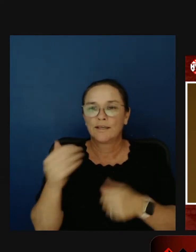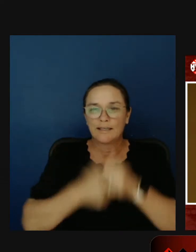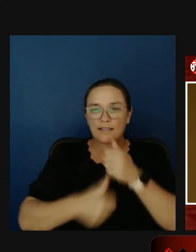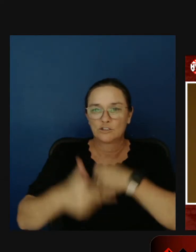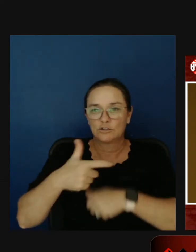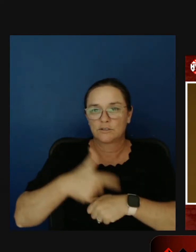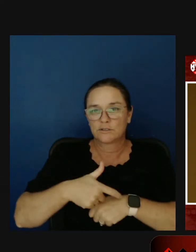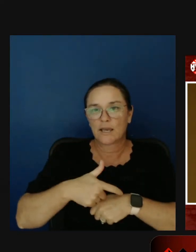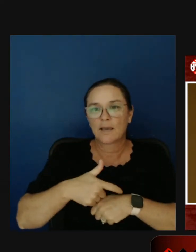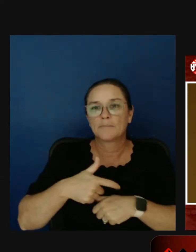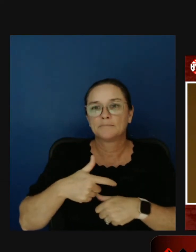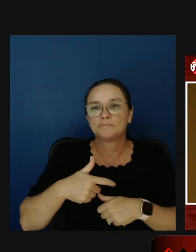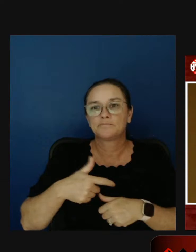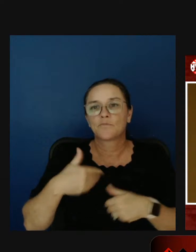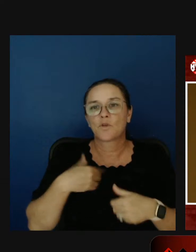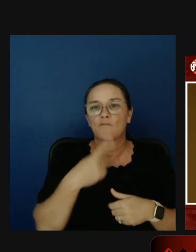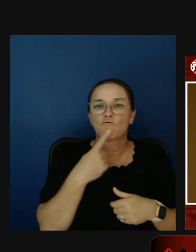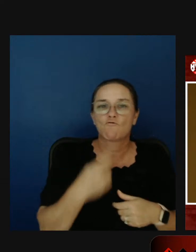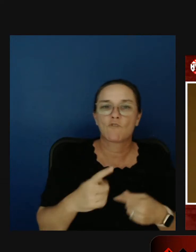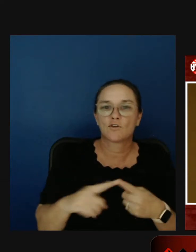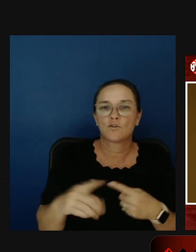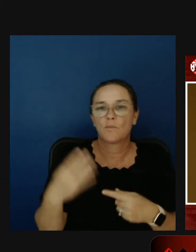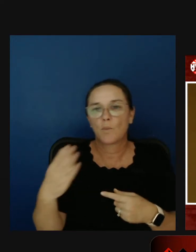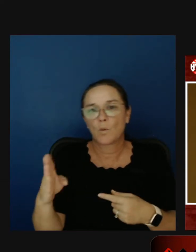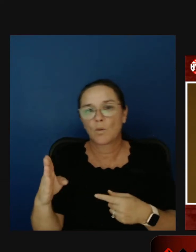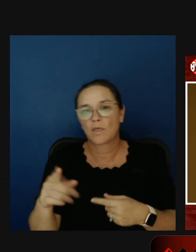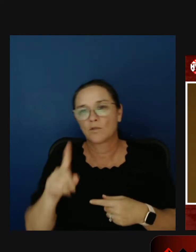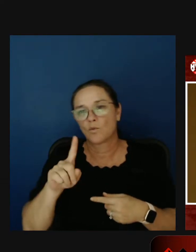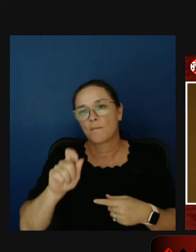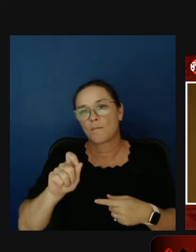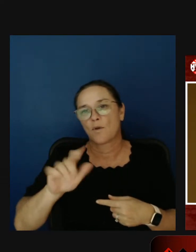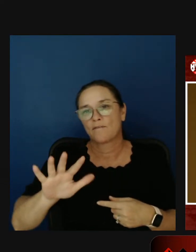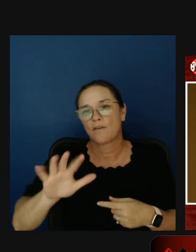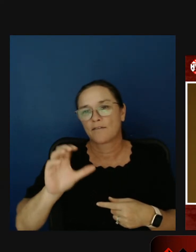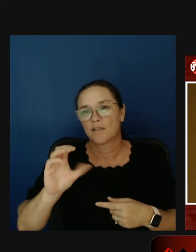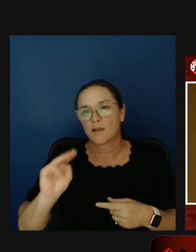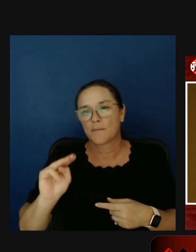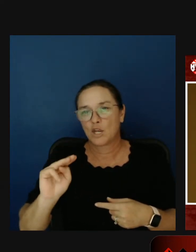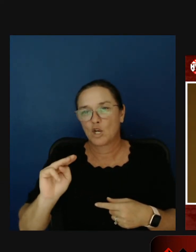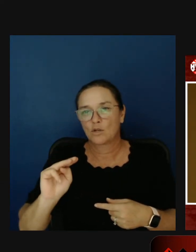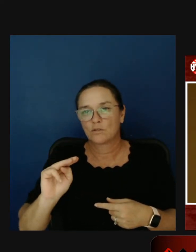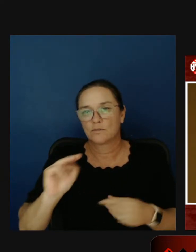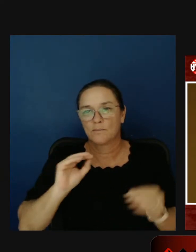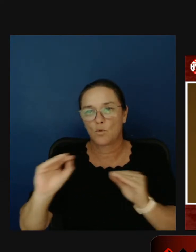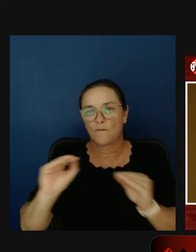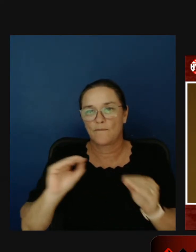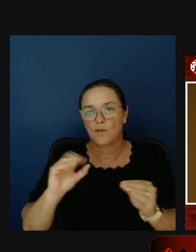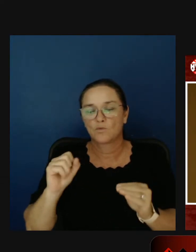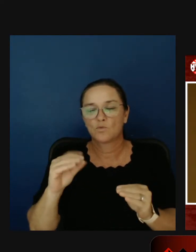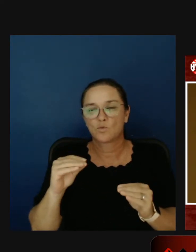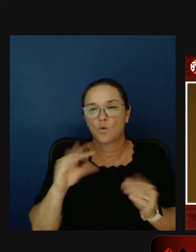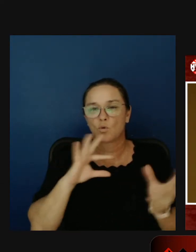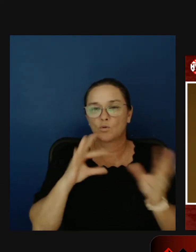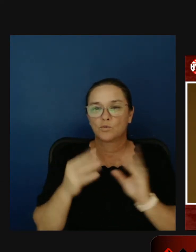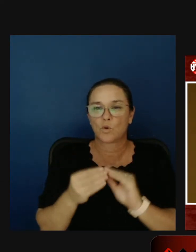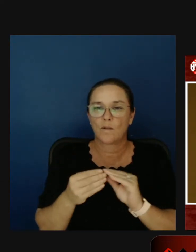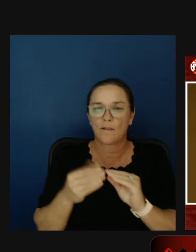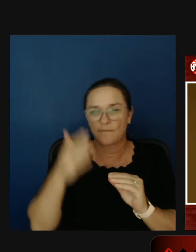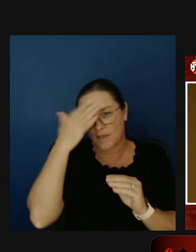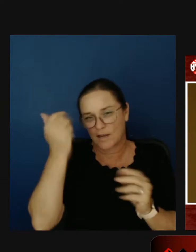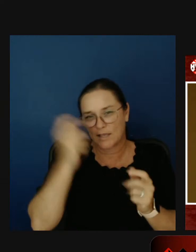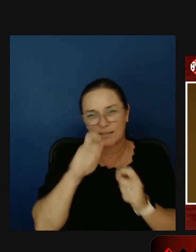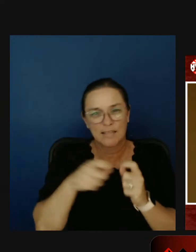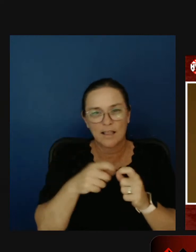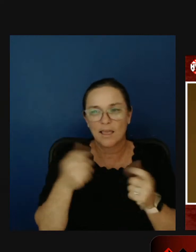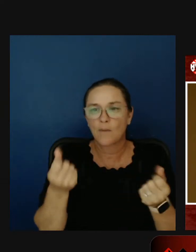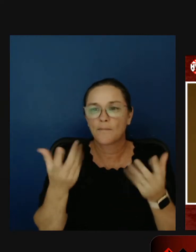from red to blue, that's 1.5 centimeters of movement. So in total, I forget exactly what it was, but I